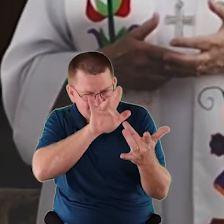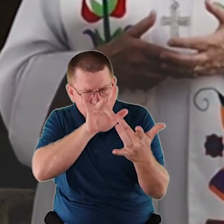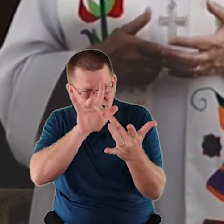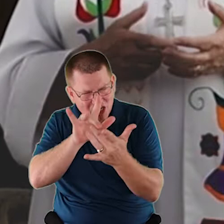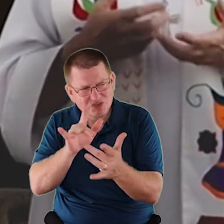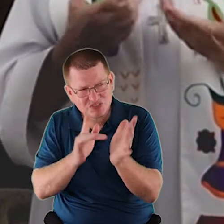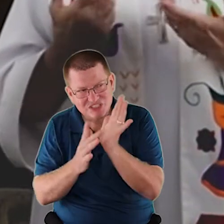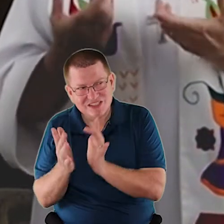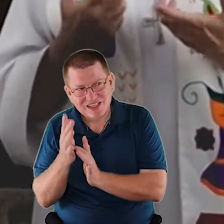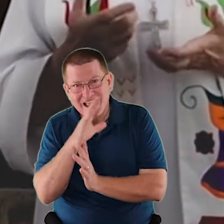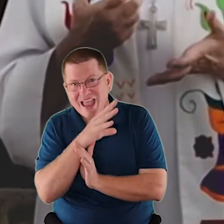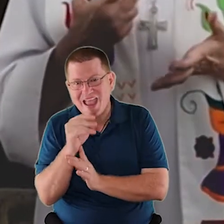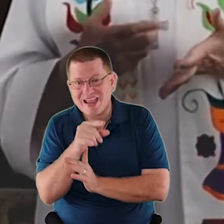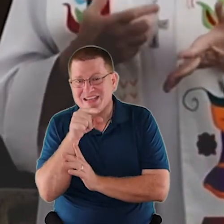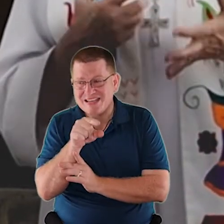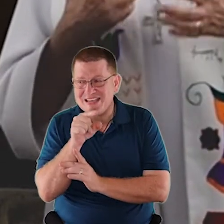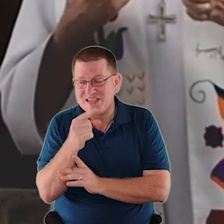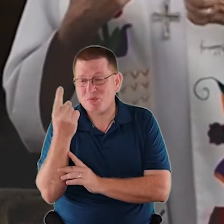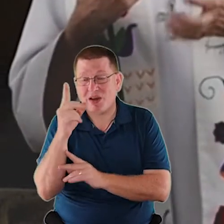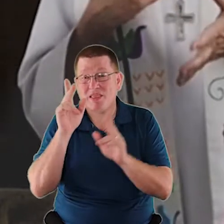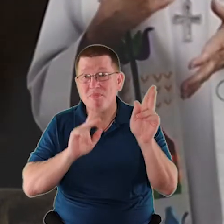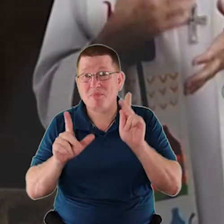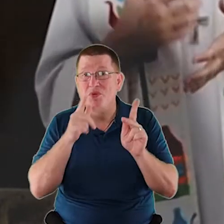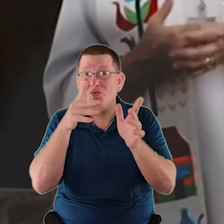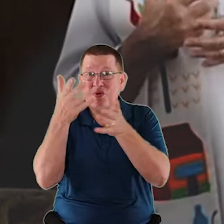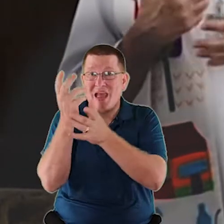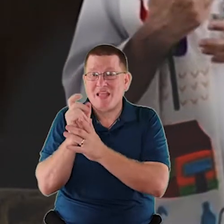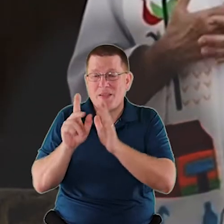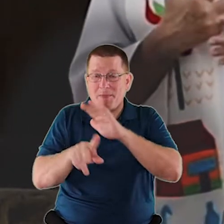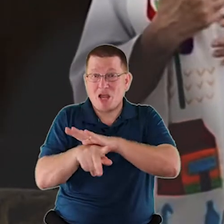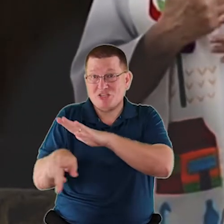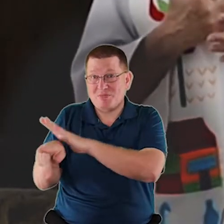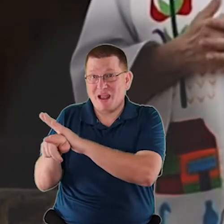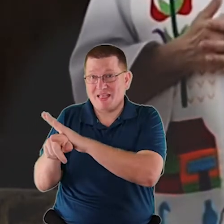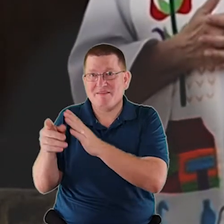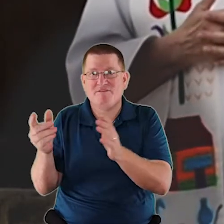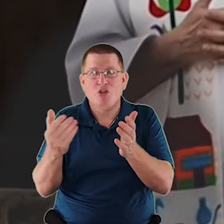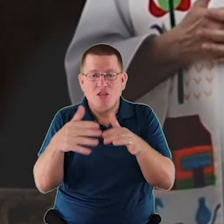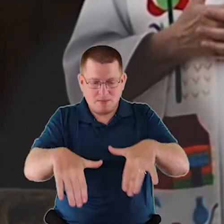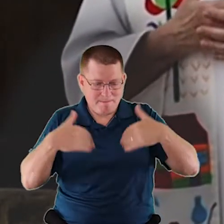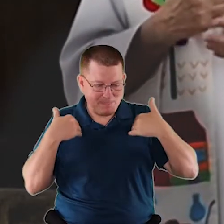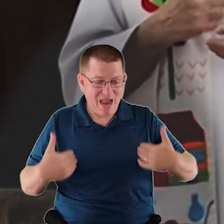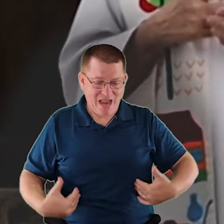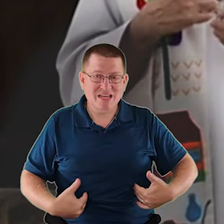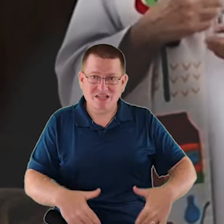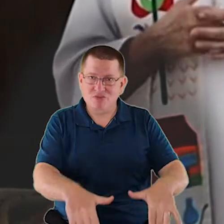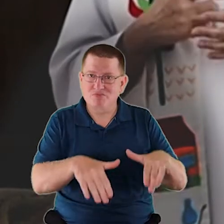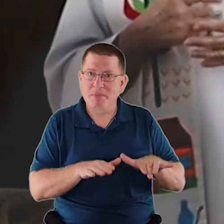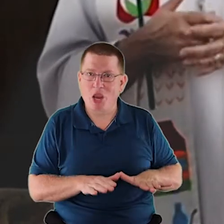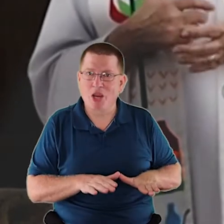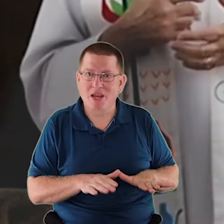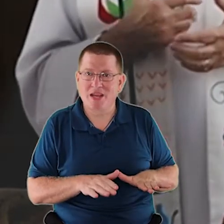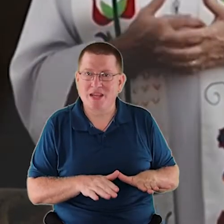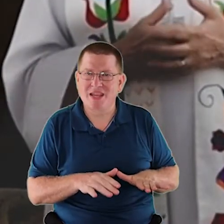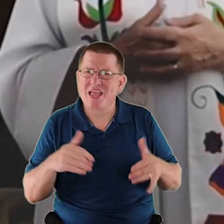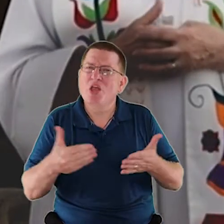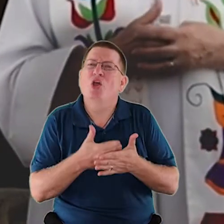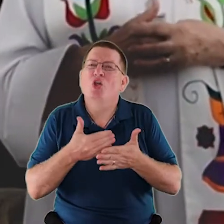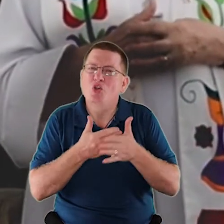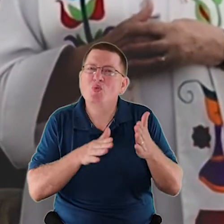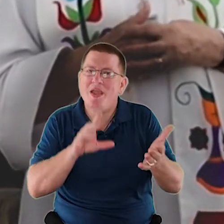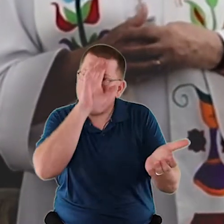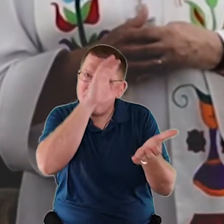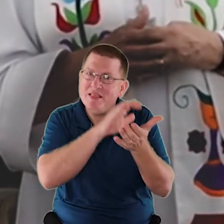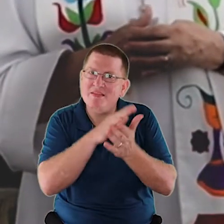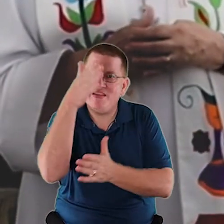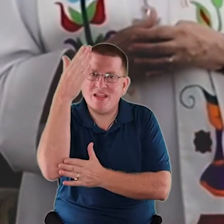with Jesus, and he is actually one of those who asks Pilate for his body. He has a new way of believing in God.